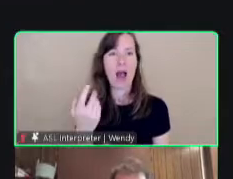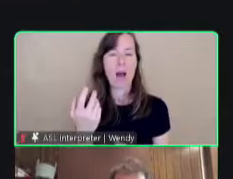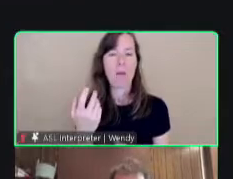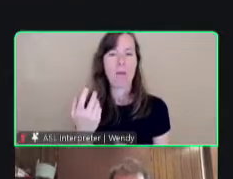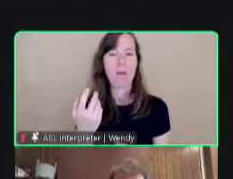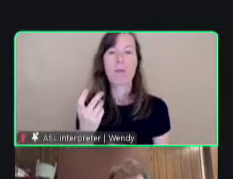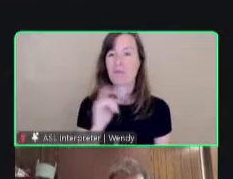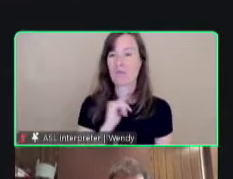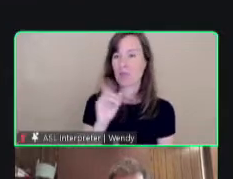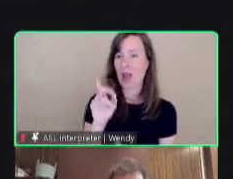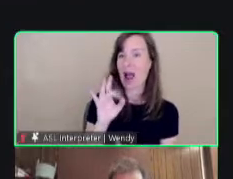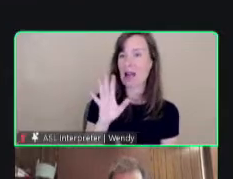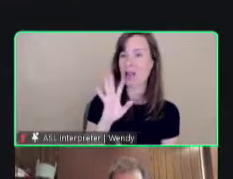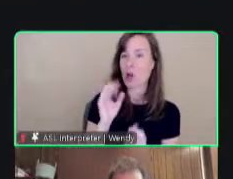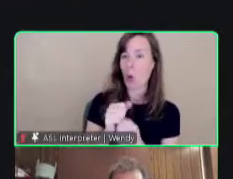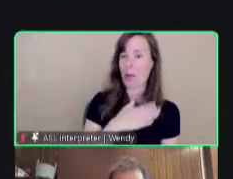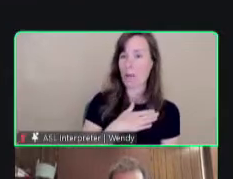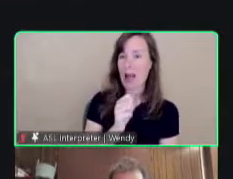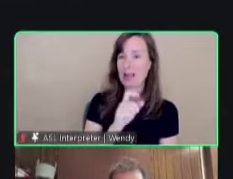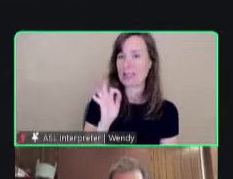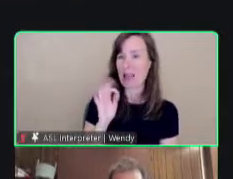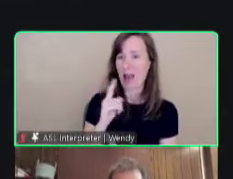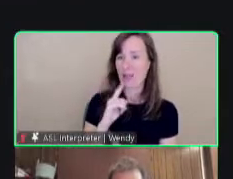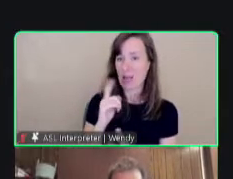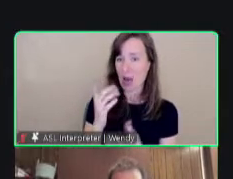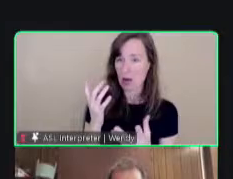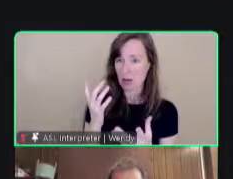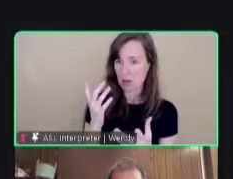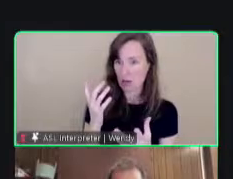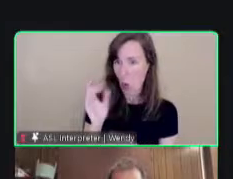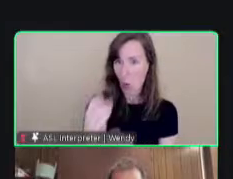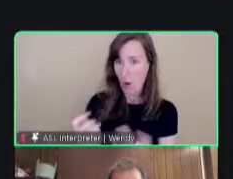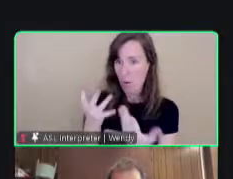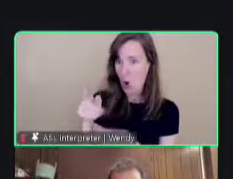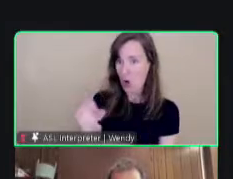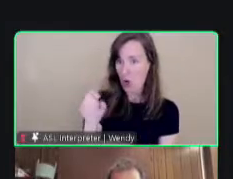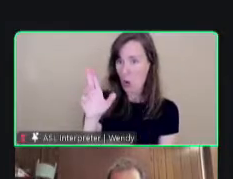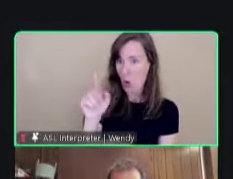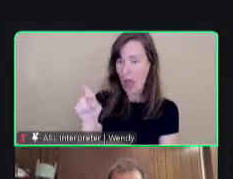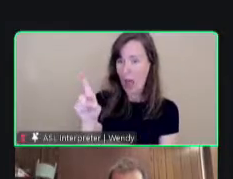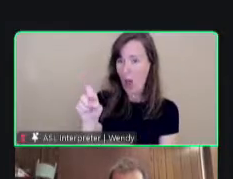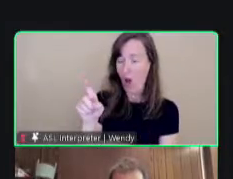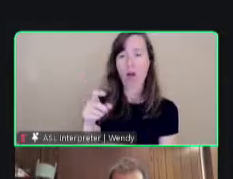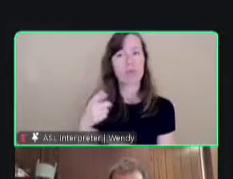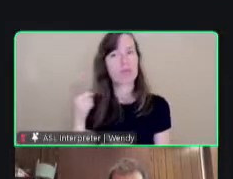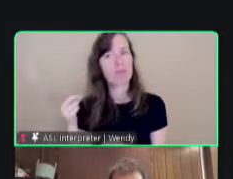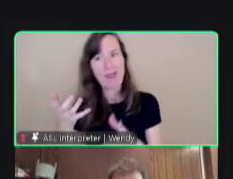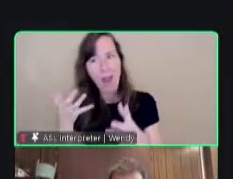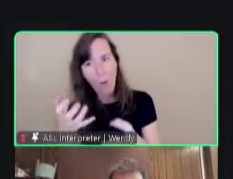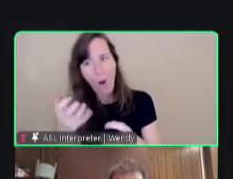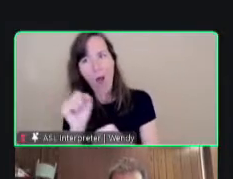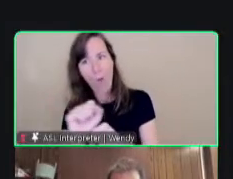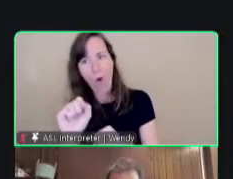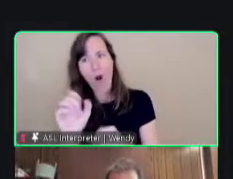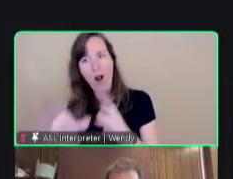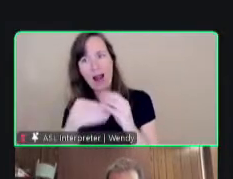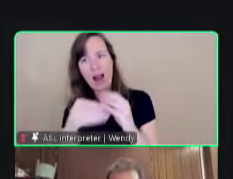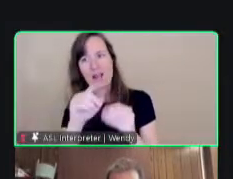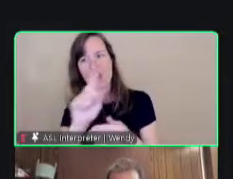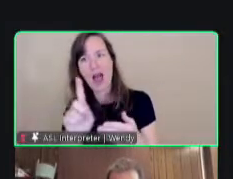whether we are burning them out. They actually want to work the extra hours, and you may know that with the tax changes, the